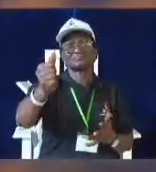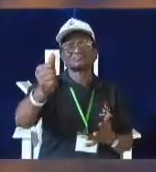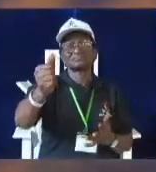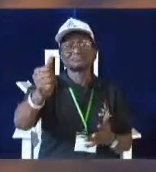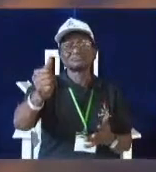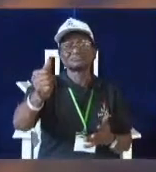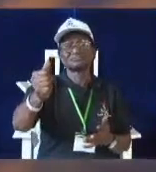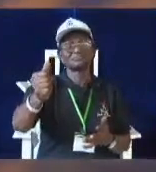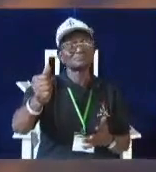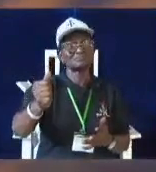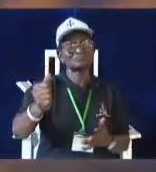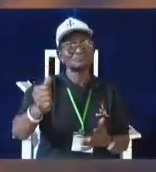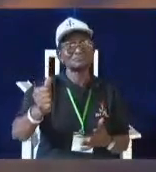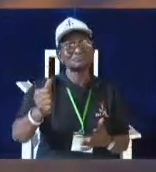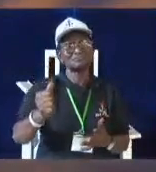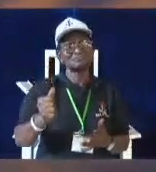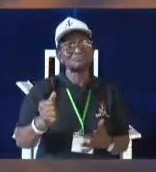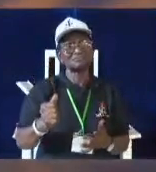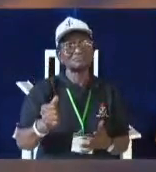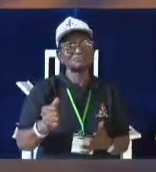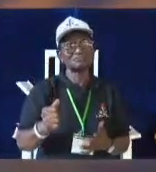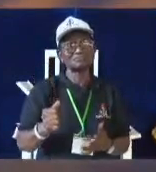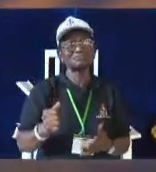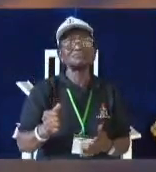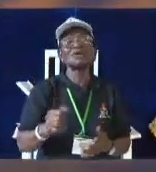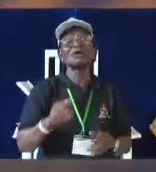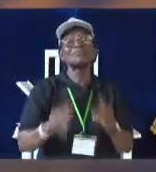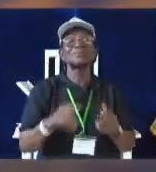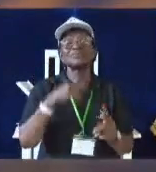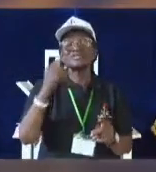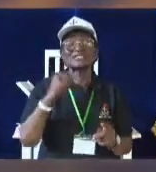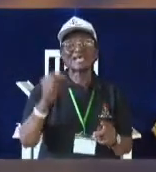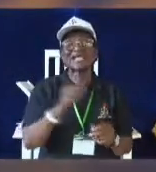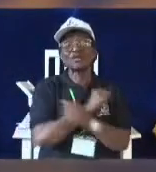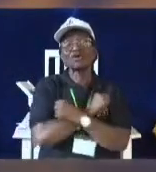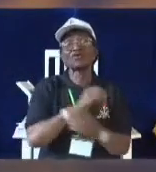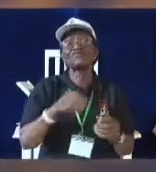It's a famous saying that says, charity begins at home.